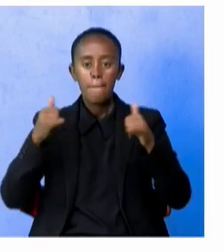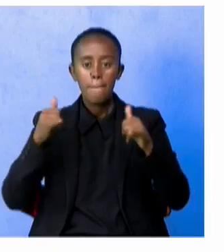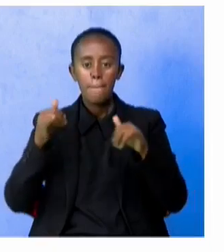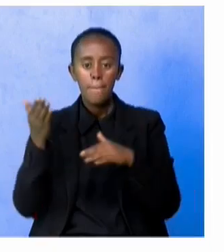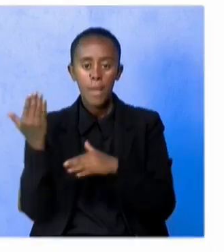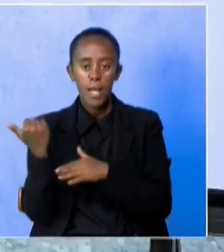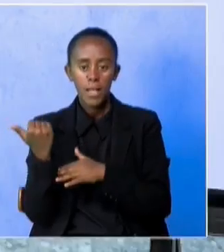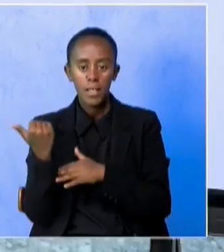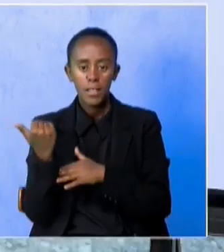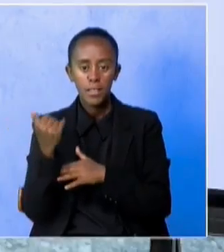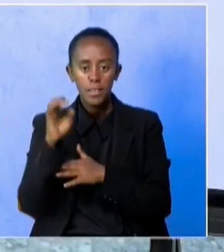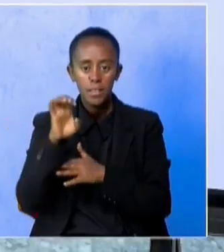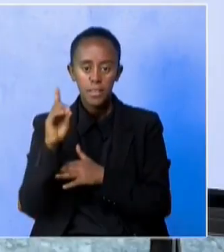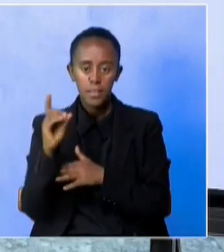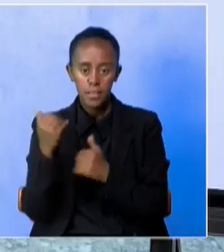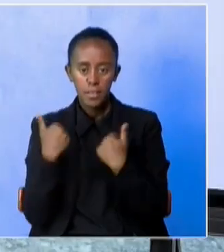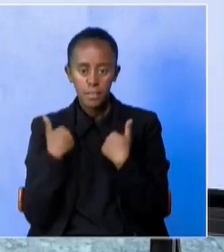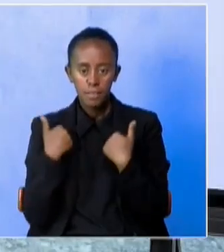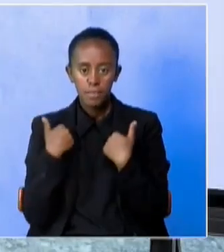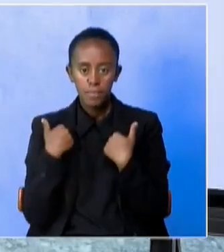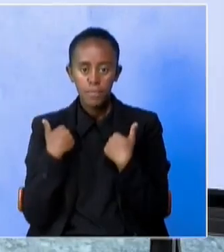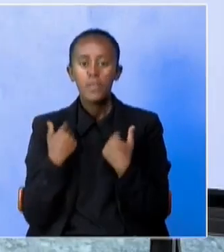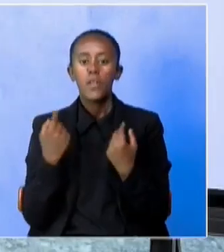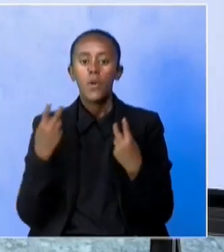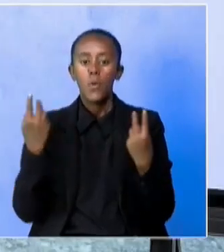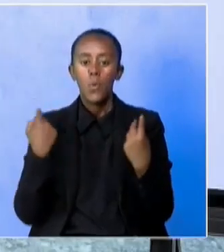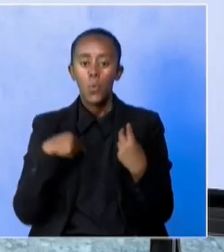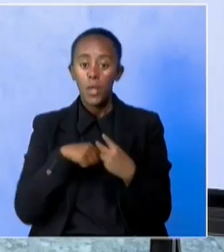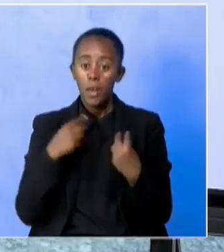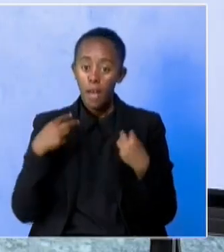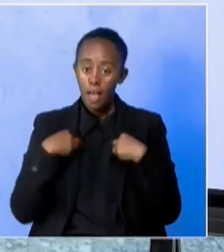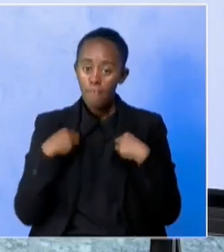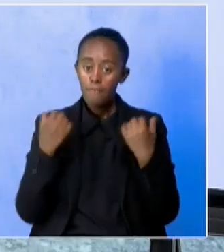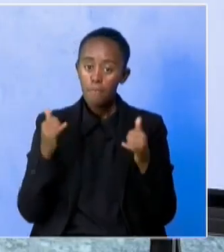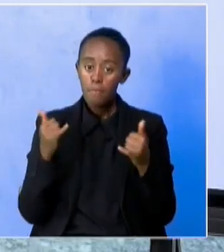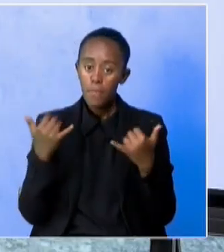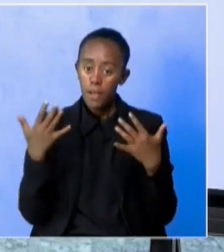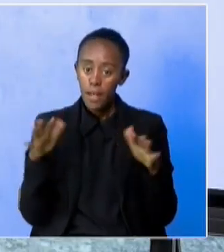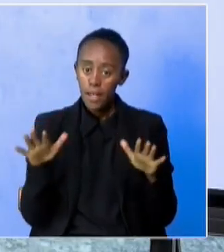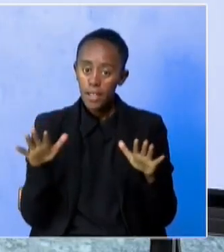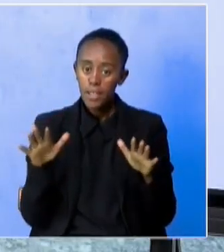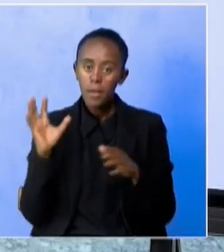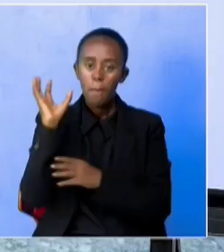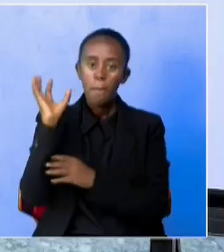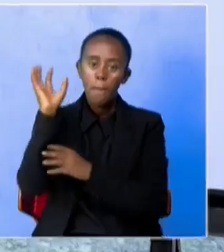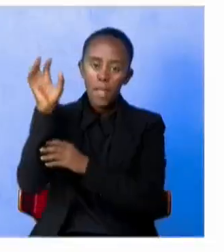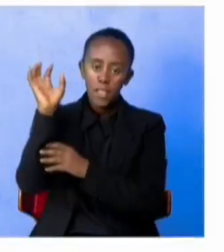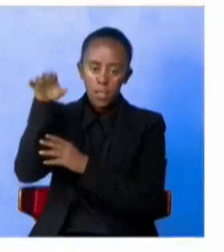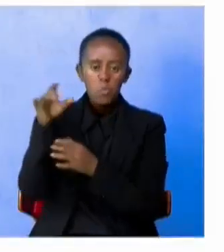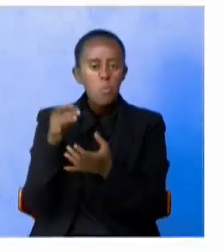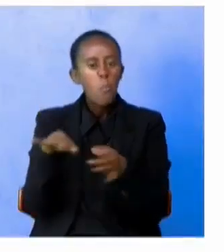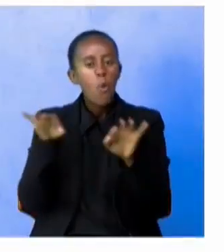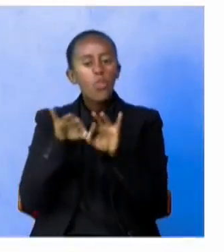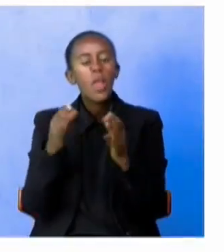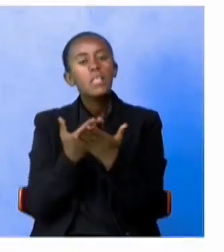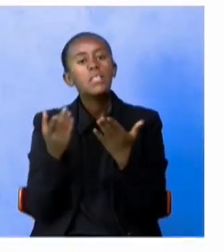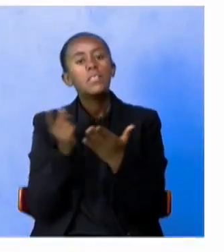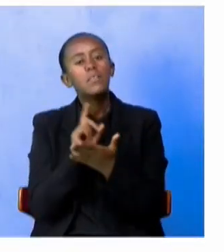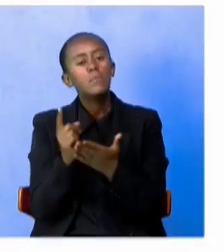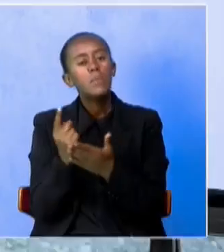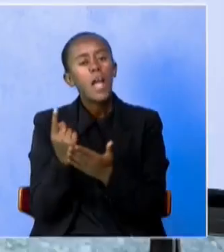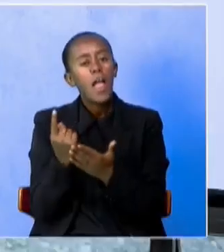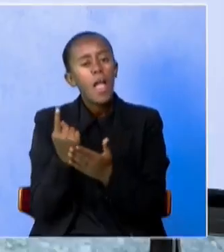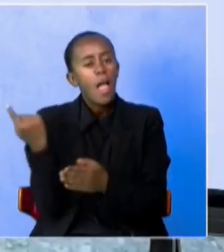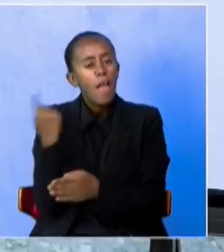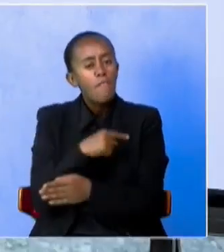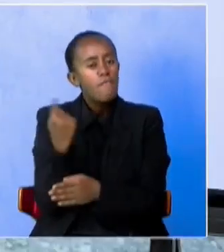have played basketball. What is the importance here? Every week. Every week. That is the